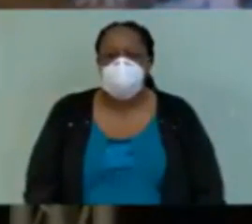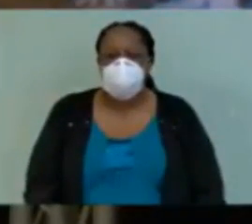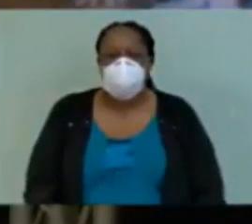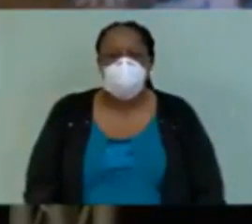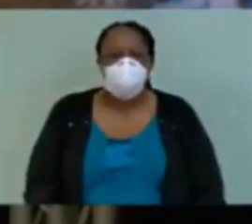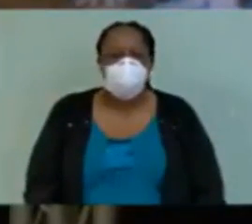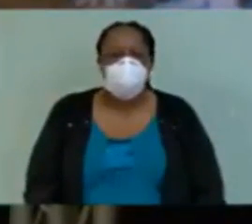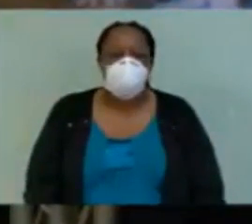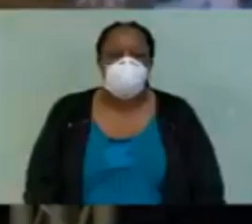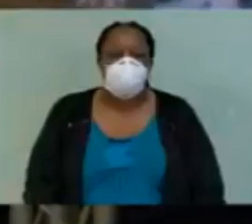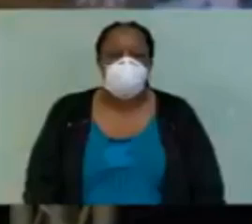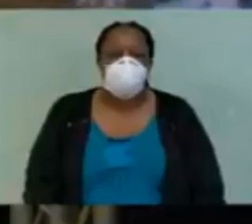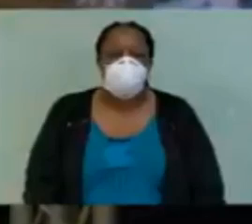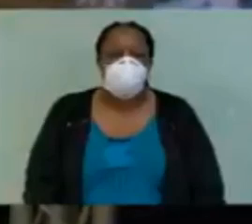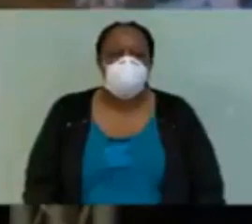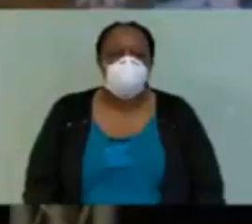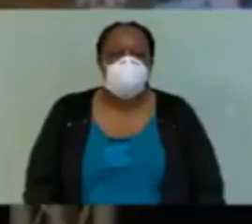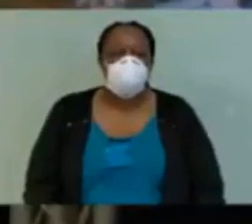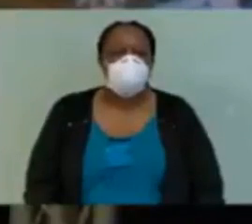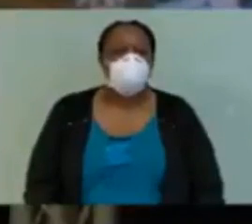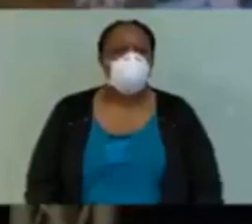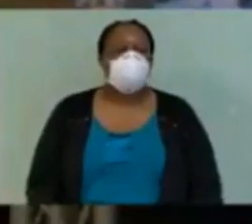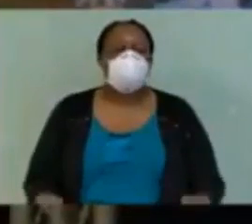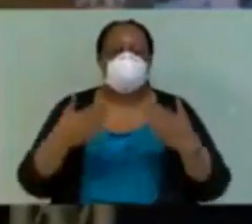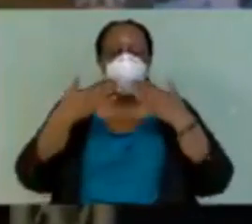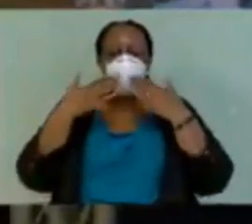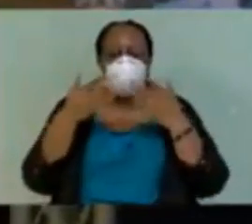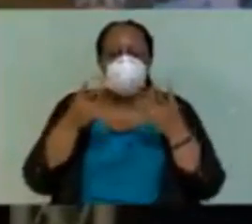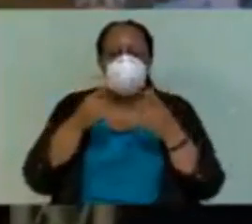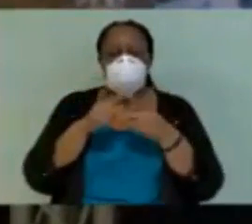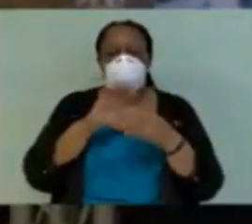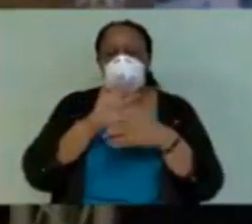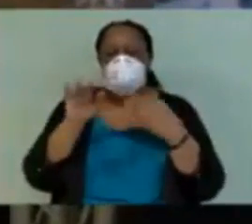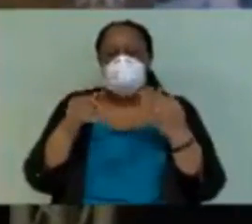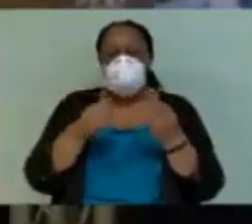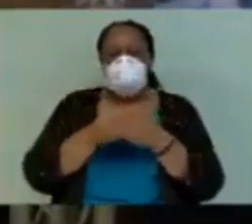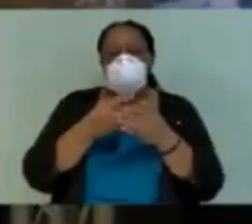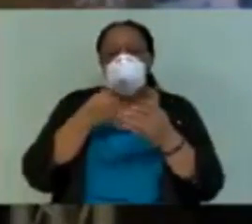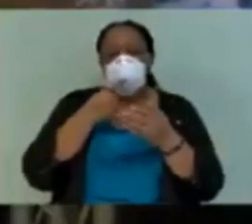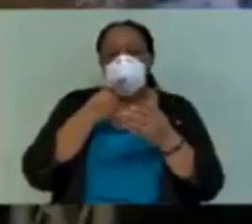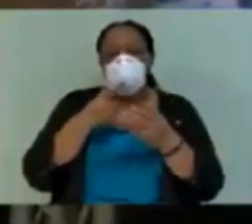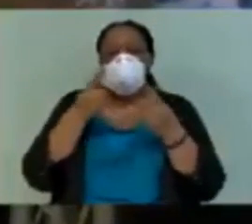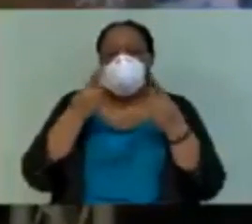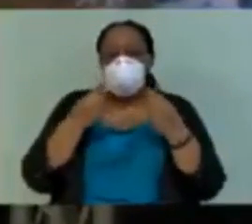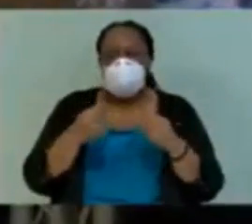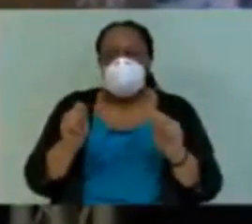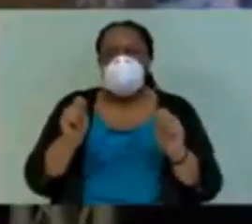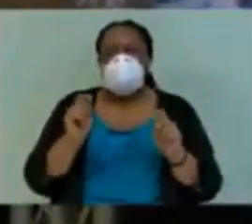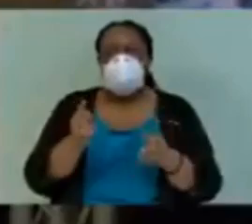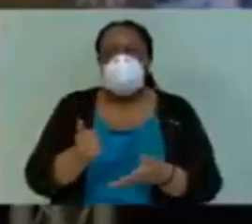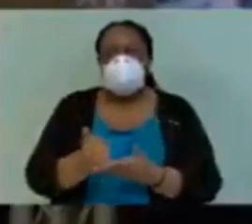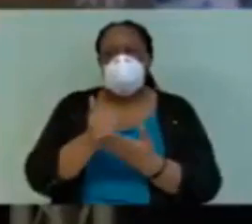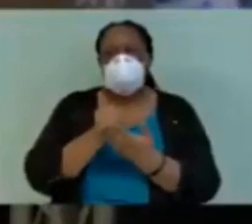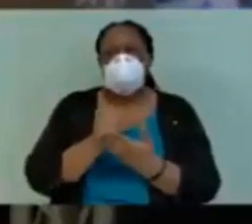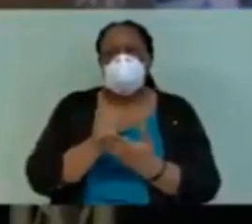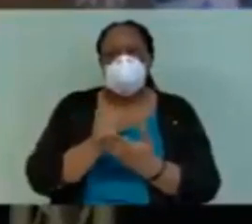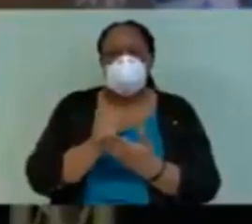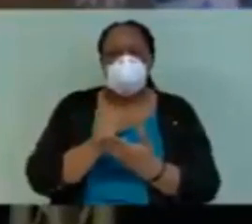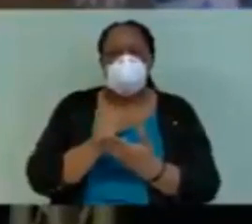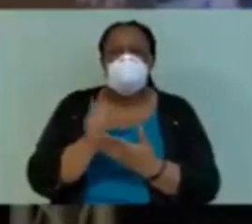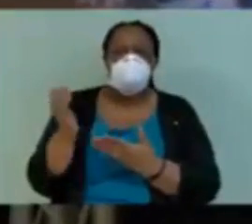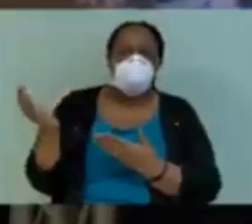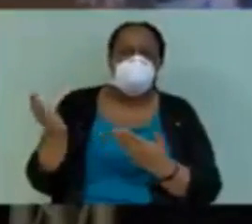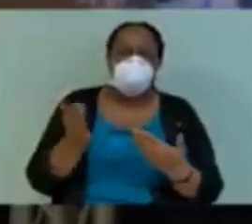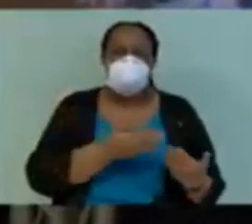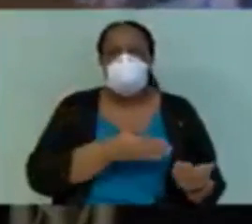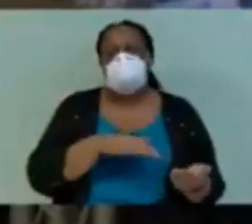that are studying in Jamaica. It was a very happy moment for parents, for the students, for